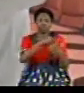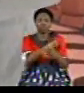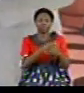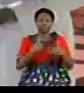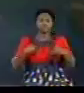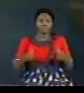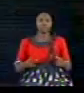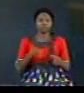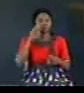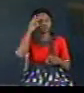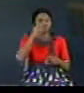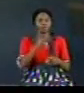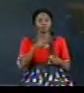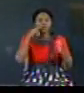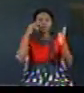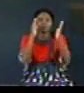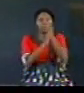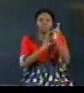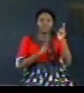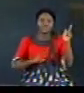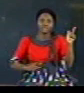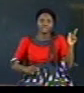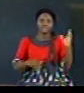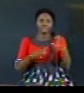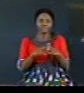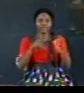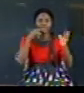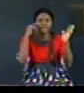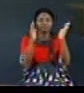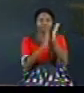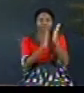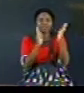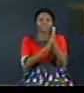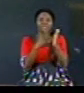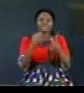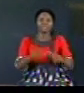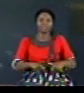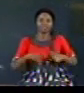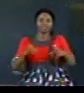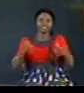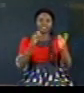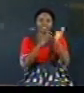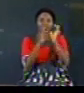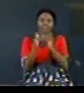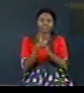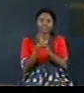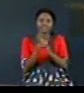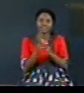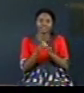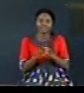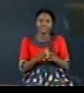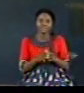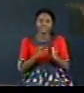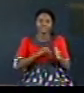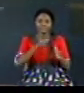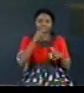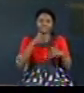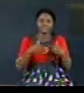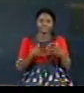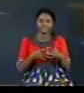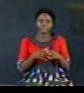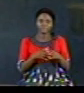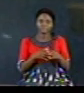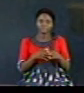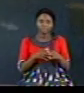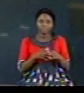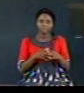please. Praise the Lord. Praise the living Jesus. I'm Yinzi Daniel by name. I'm from Yenegoa Region